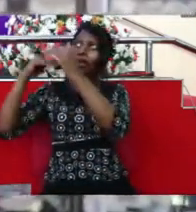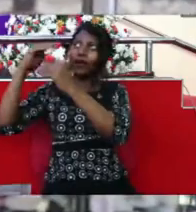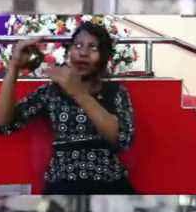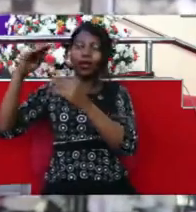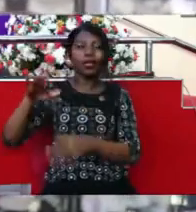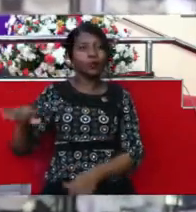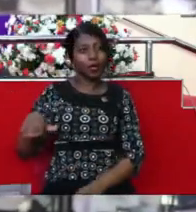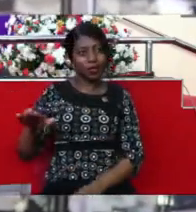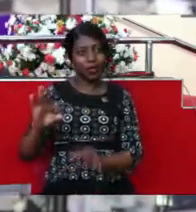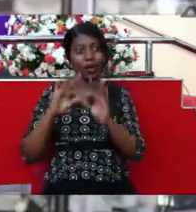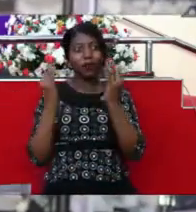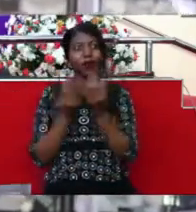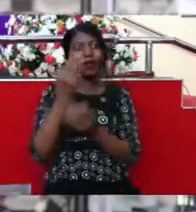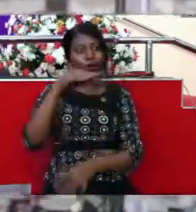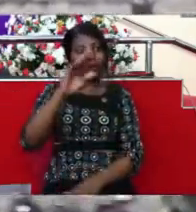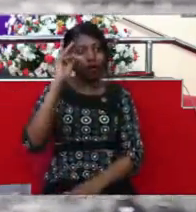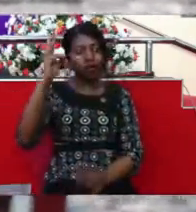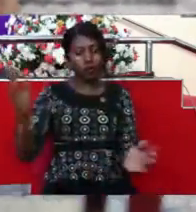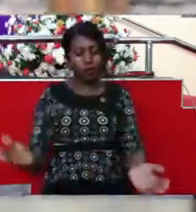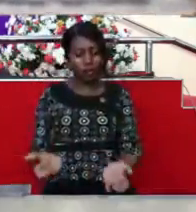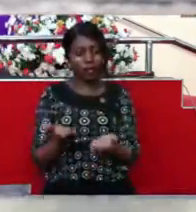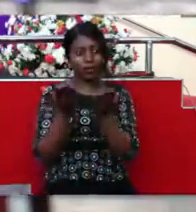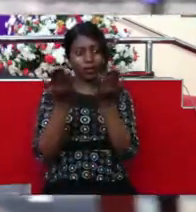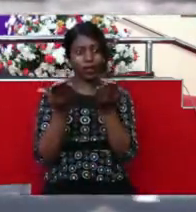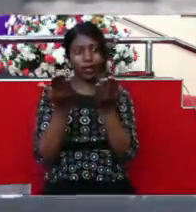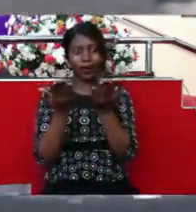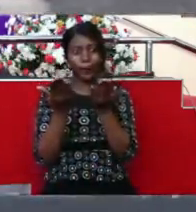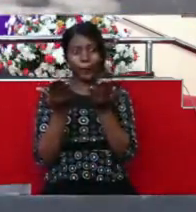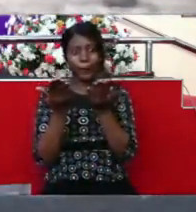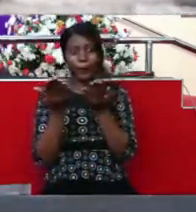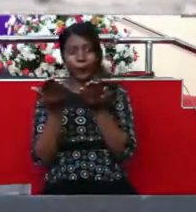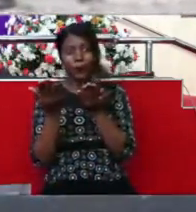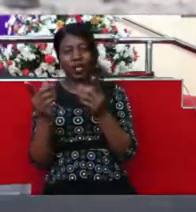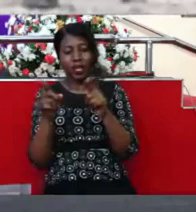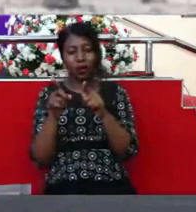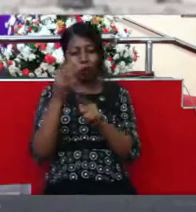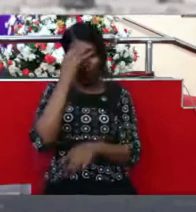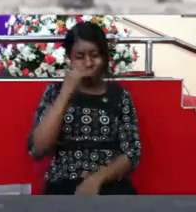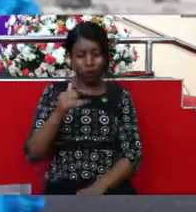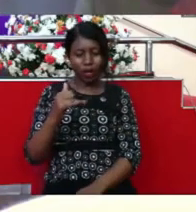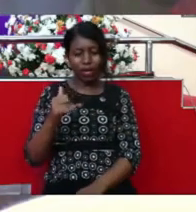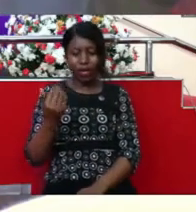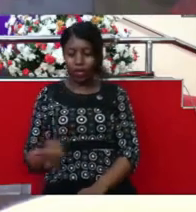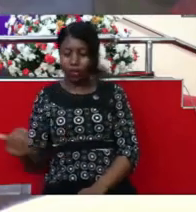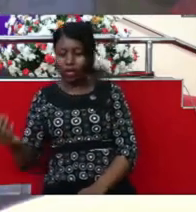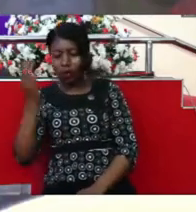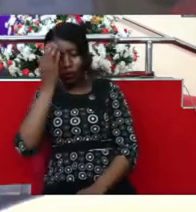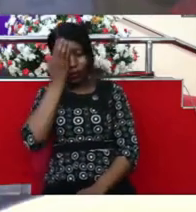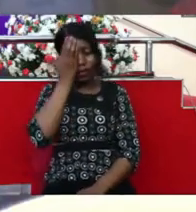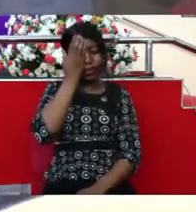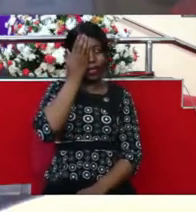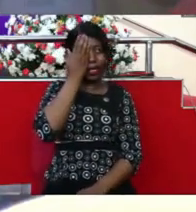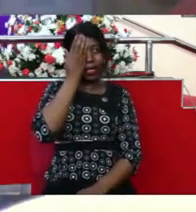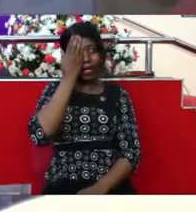be established. By a prophet, God delivered the children of Israel from Egypt. And by a prophet, he sustained